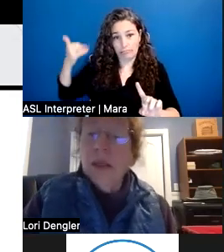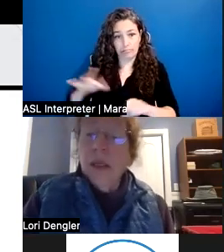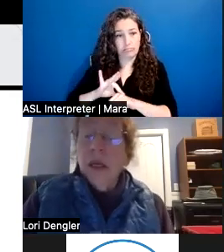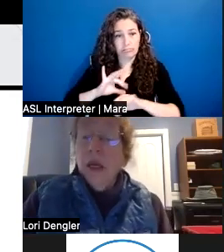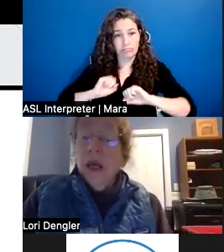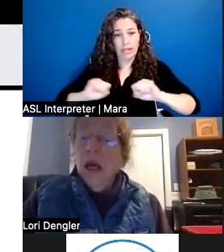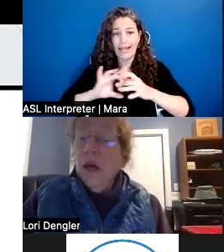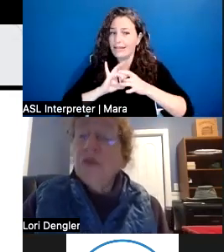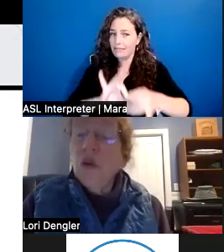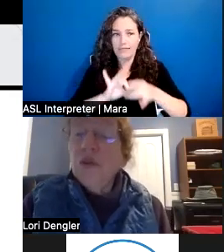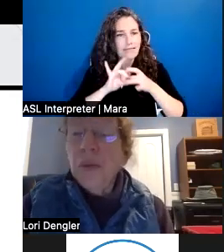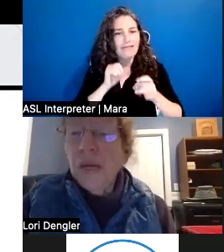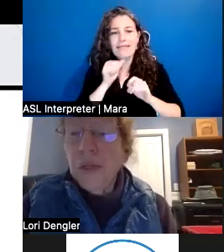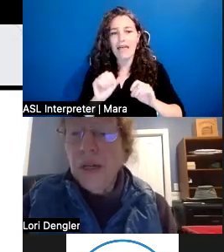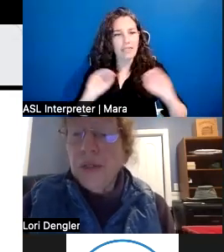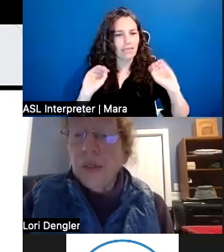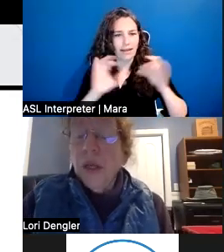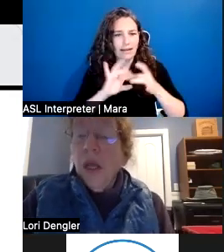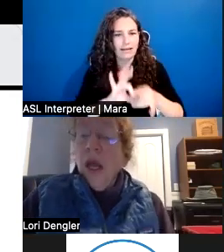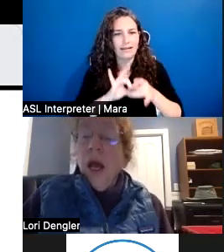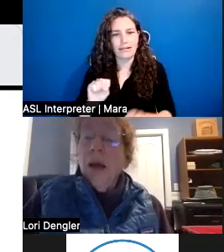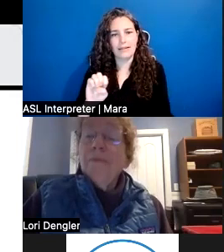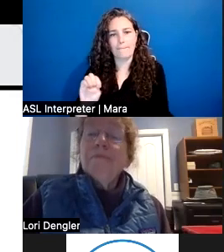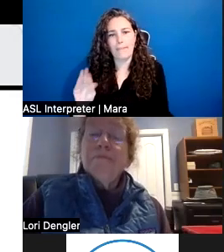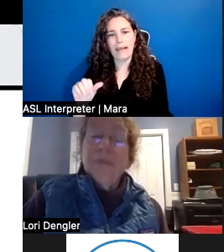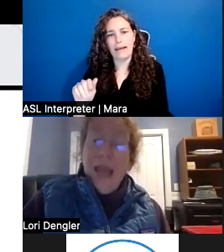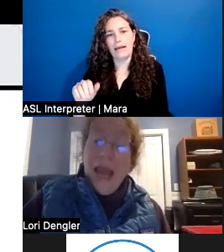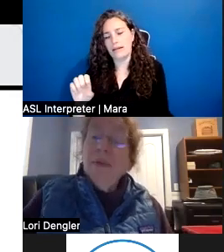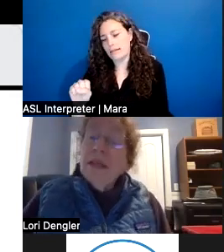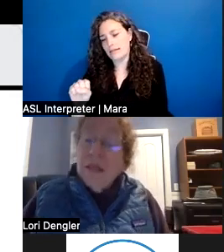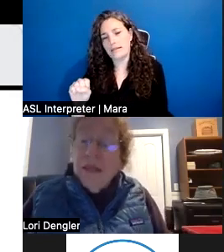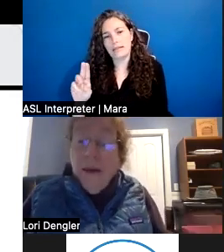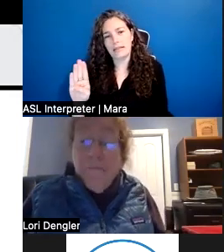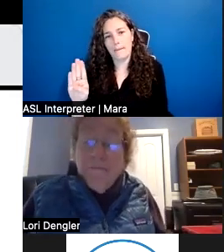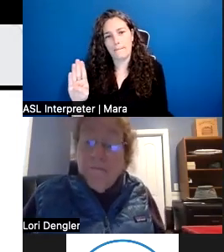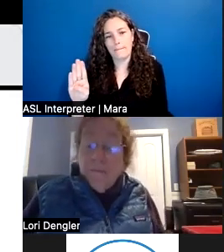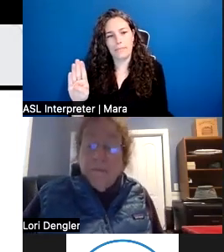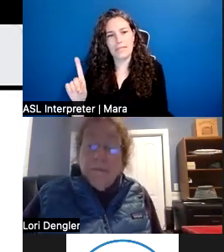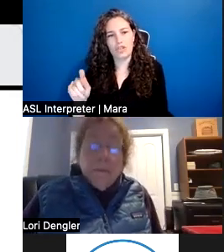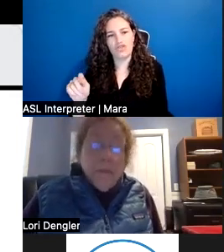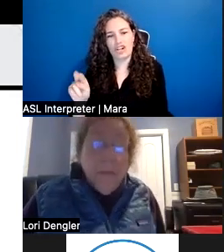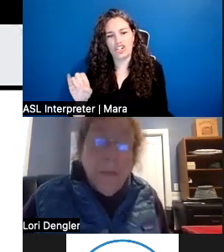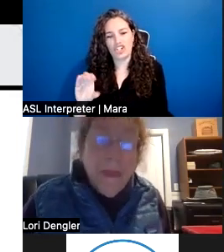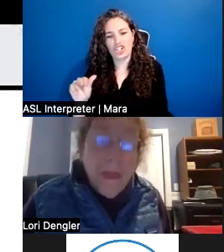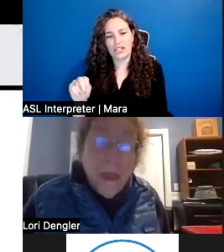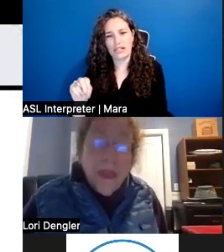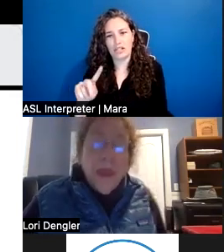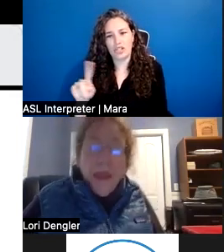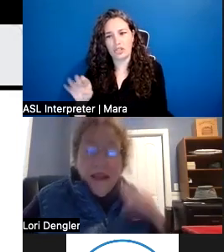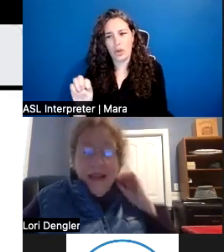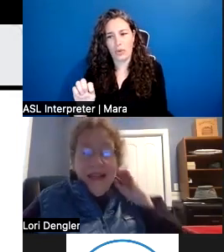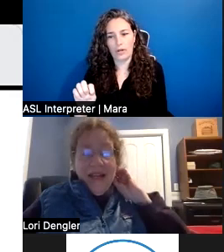quiet for over 300 years. And Lori, with that wonderful